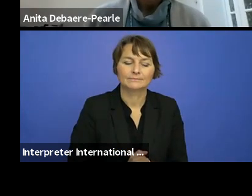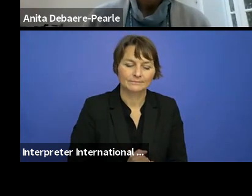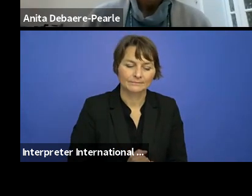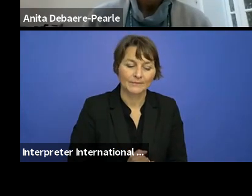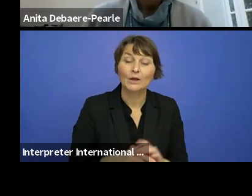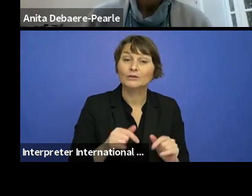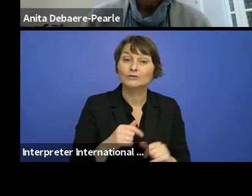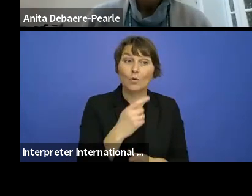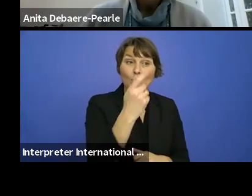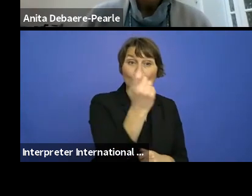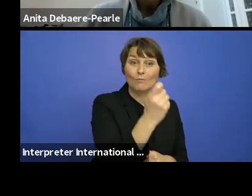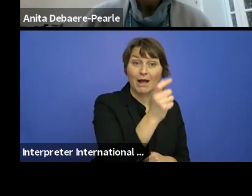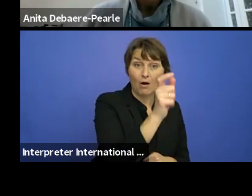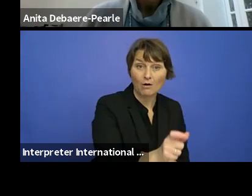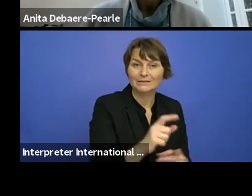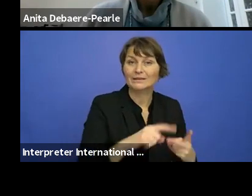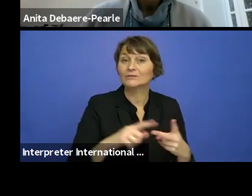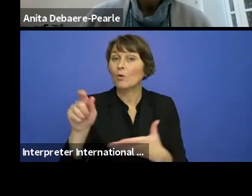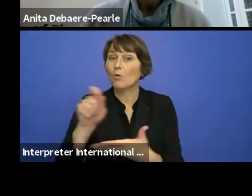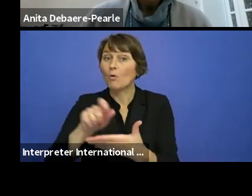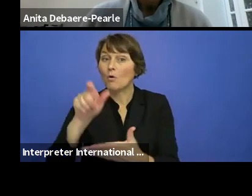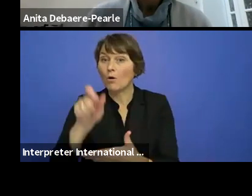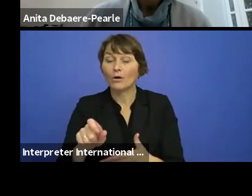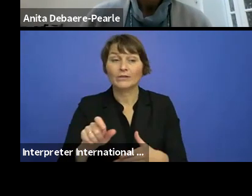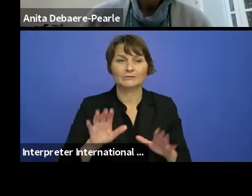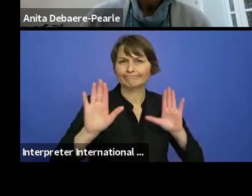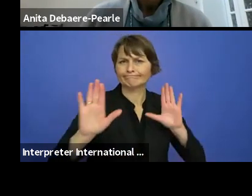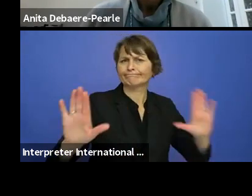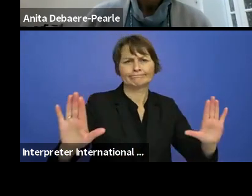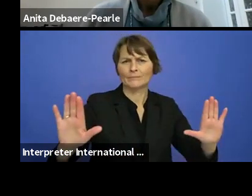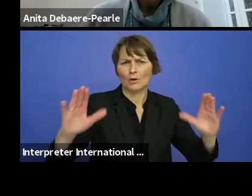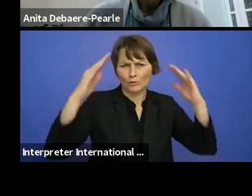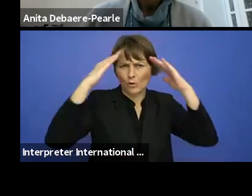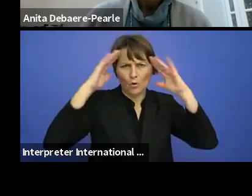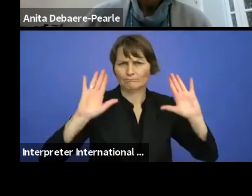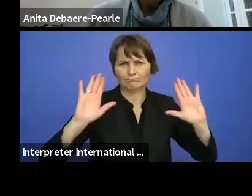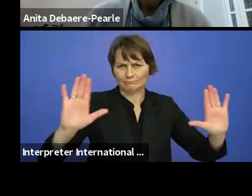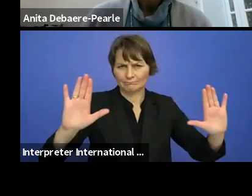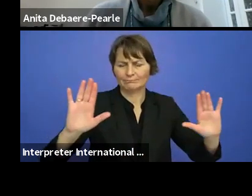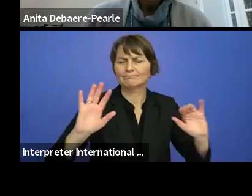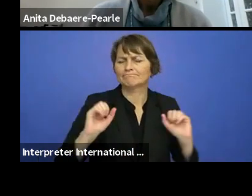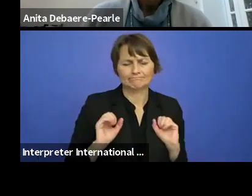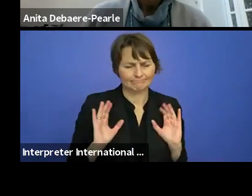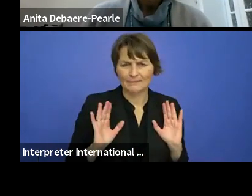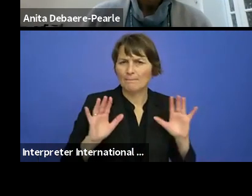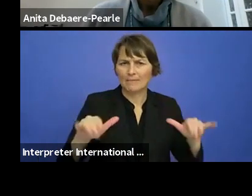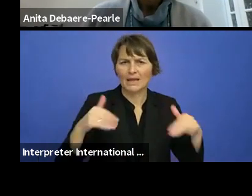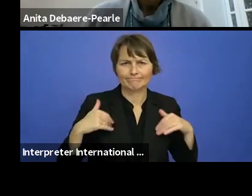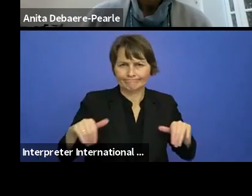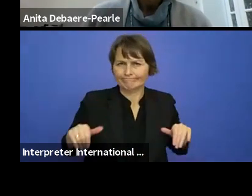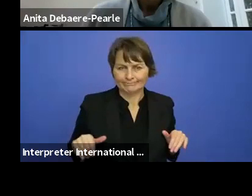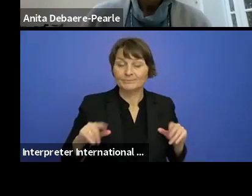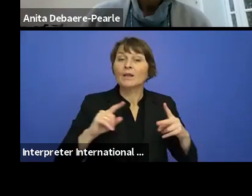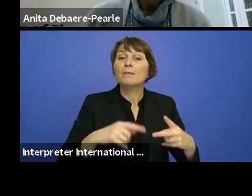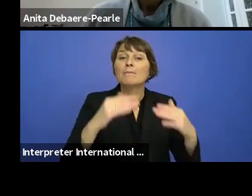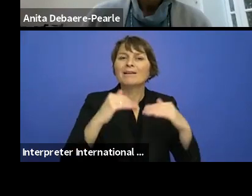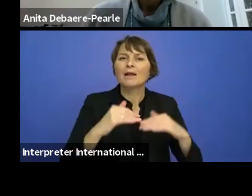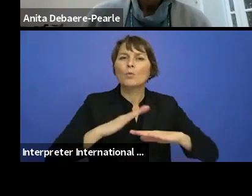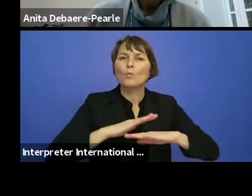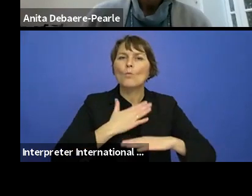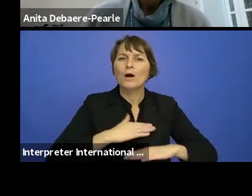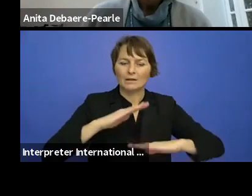authors. The second was to have a bottom-up approach to systematize good practices that